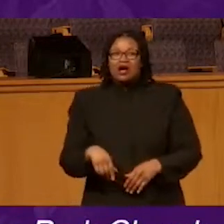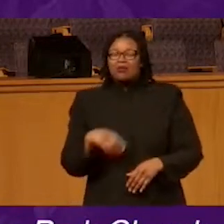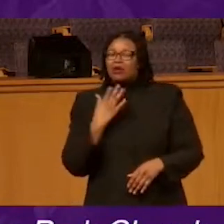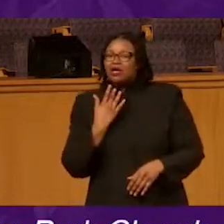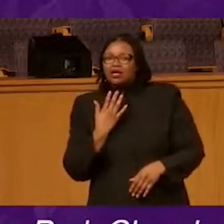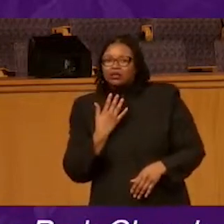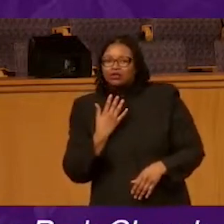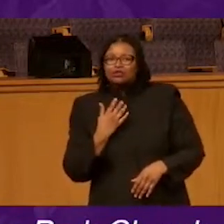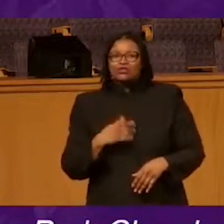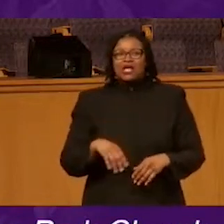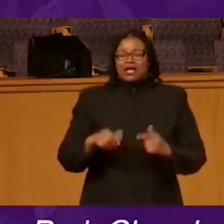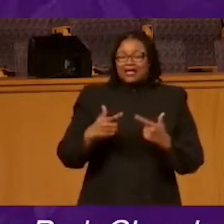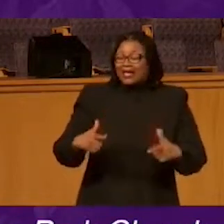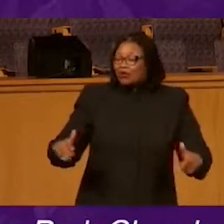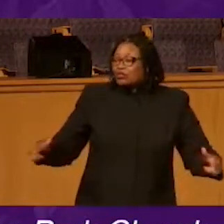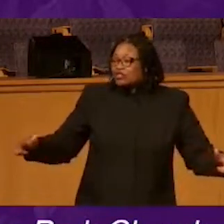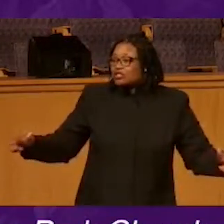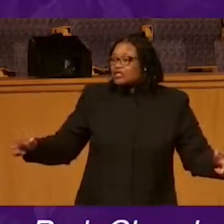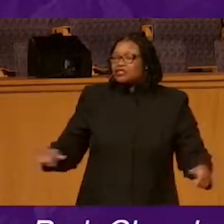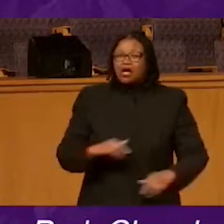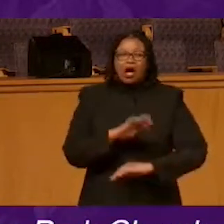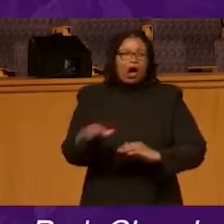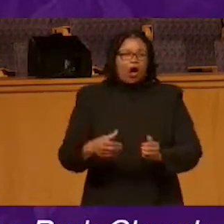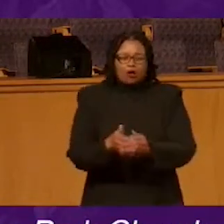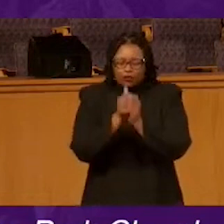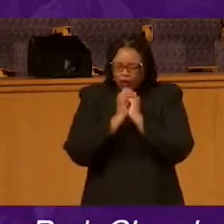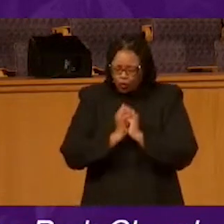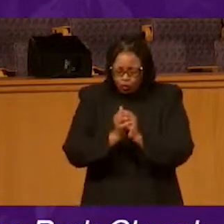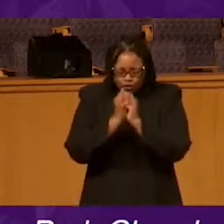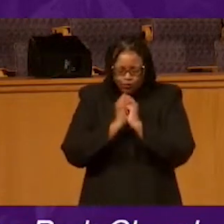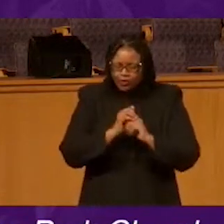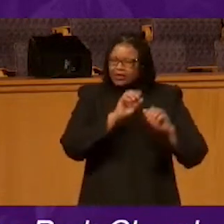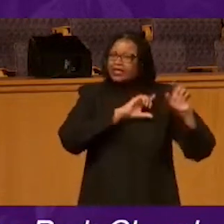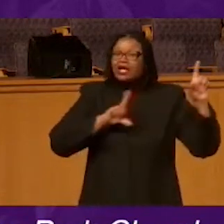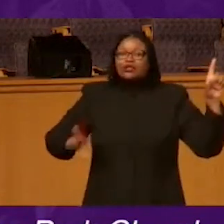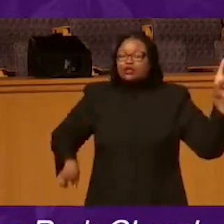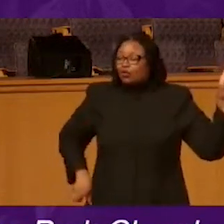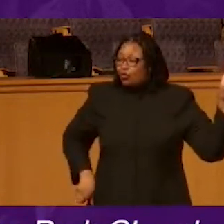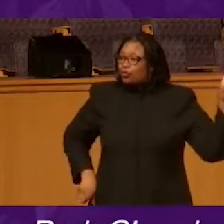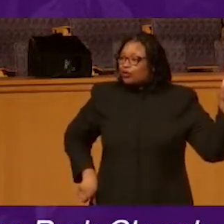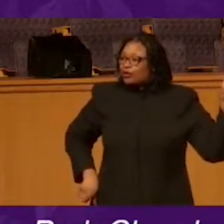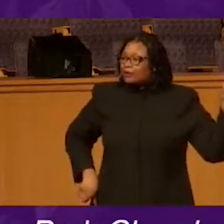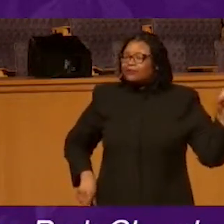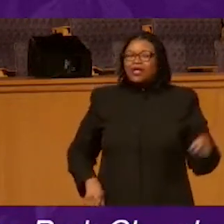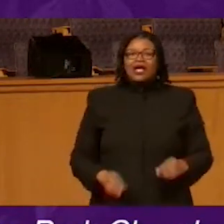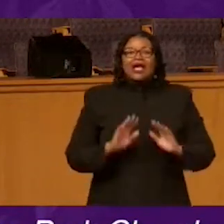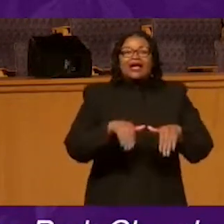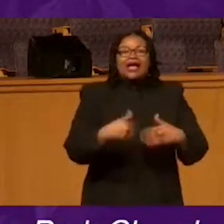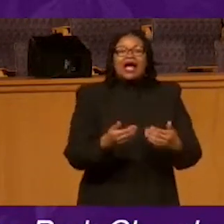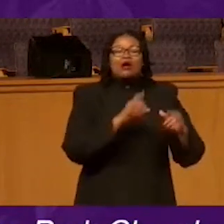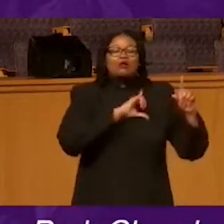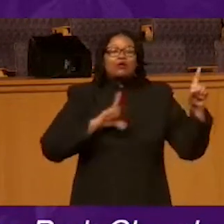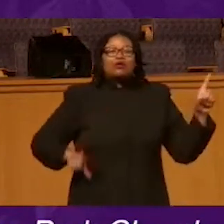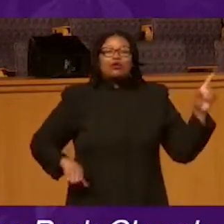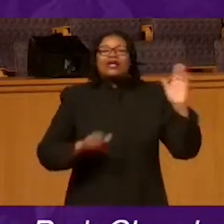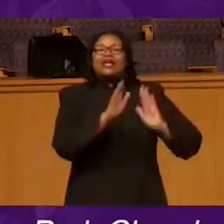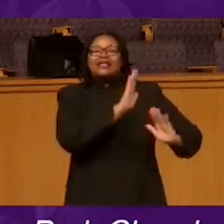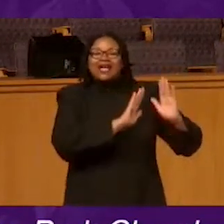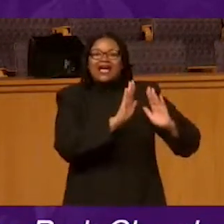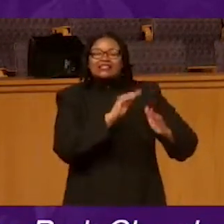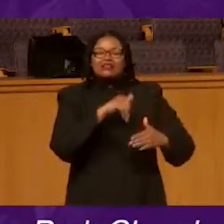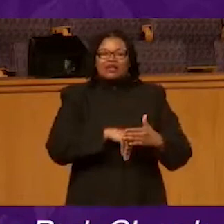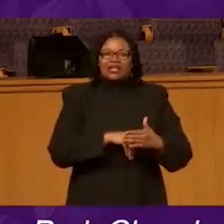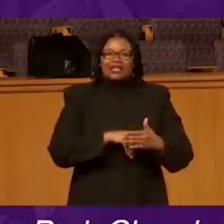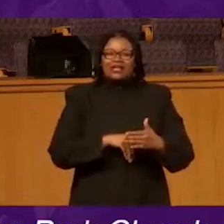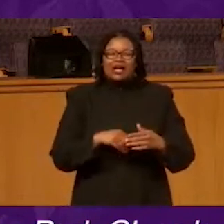languages, all were worshiping the Lord, and how the Lord is active in places that none